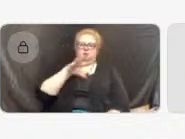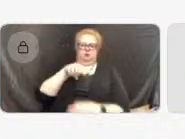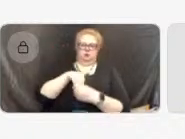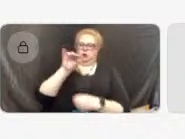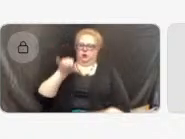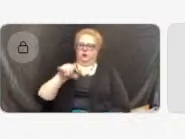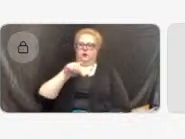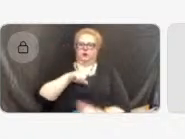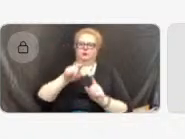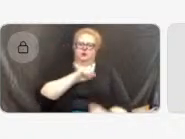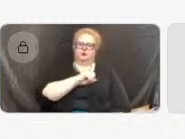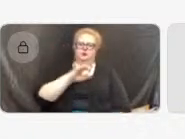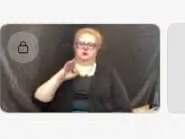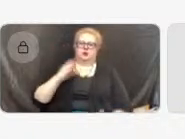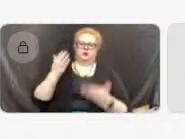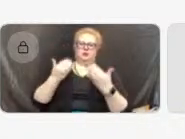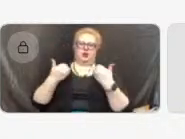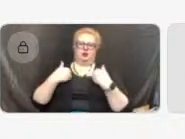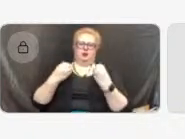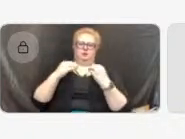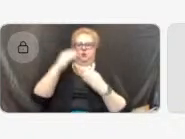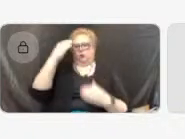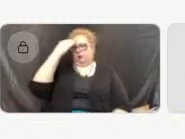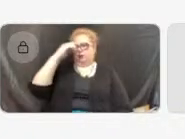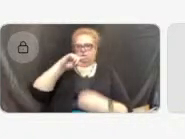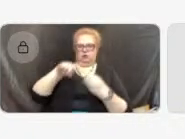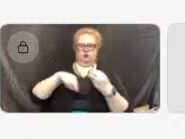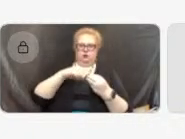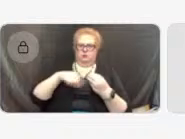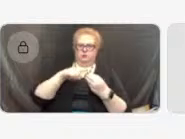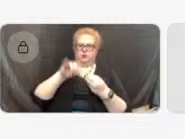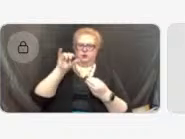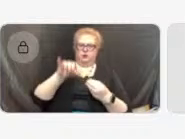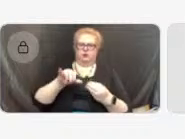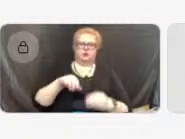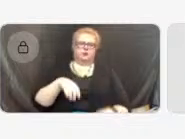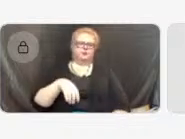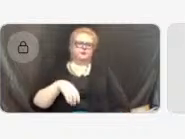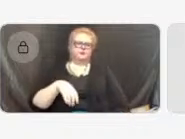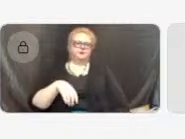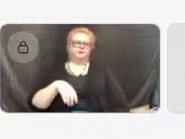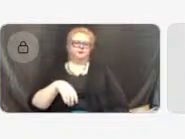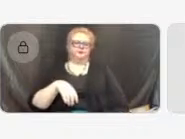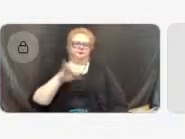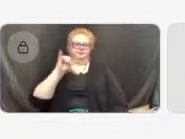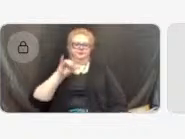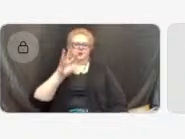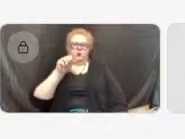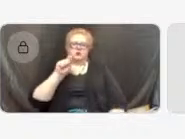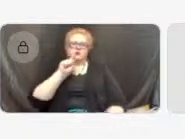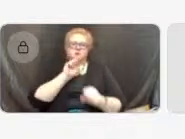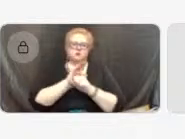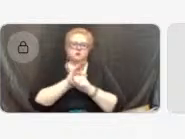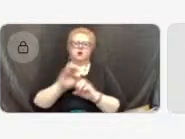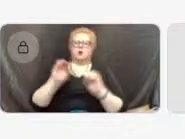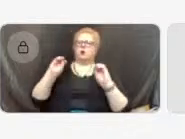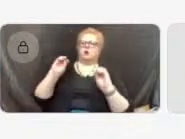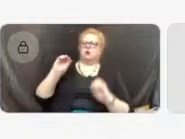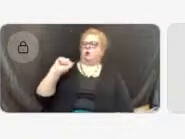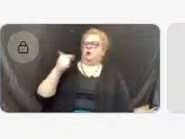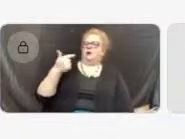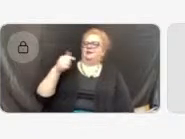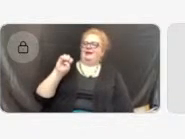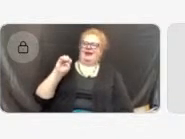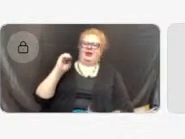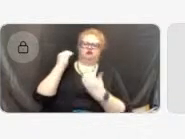but the staff might have more knowledge of that than. Was there some type of promise or commitment? There is no age restriction on this. I